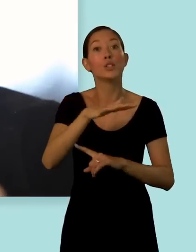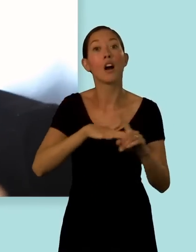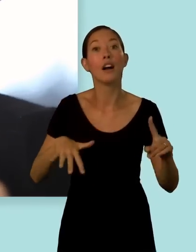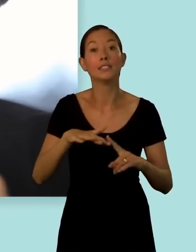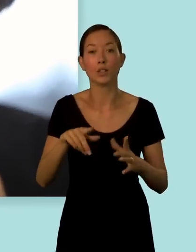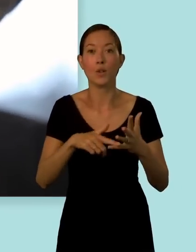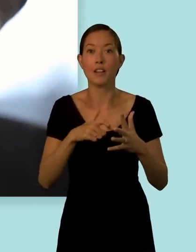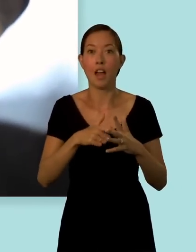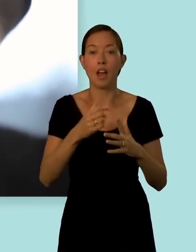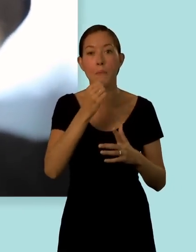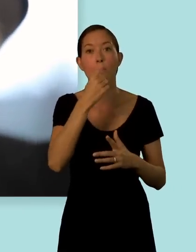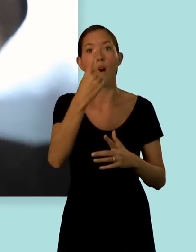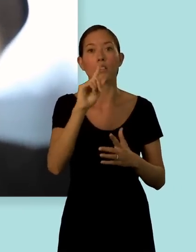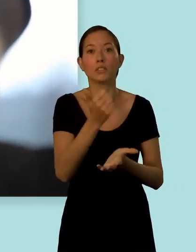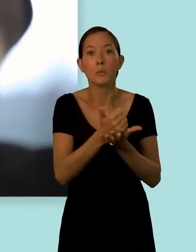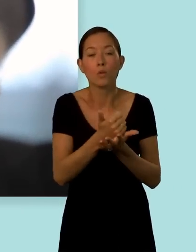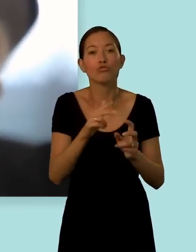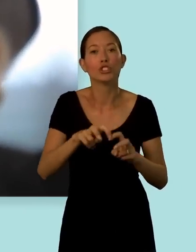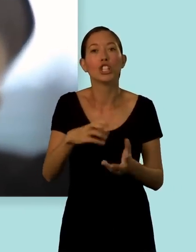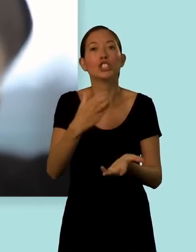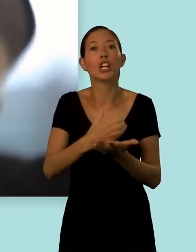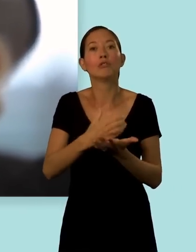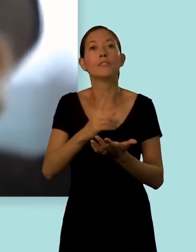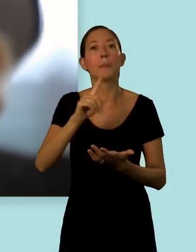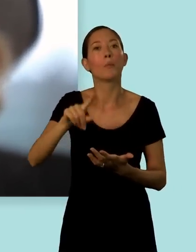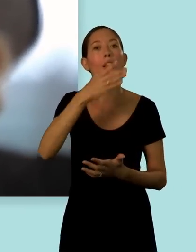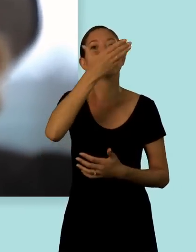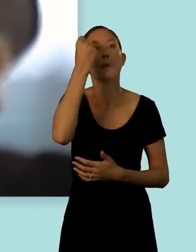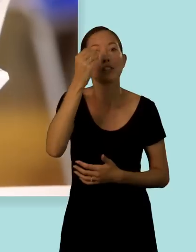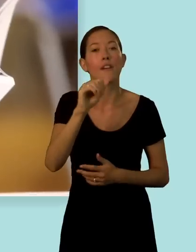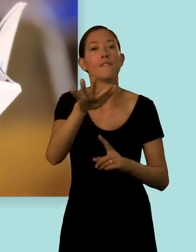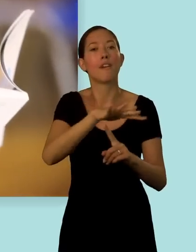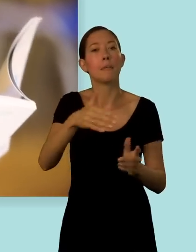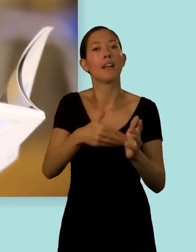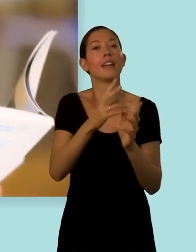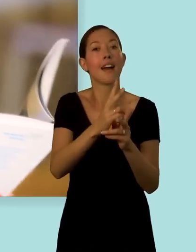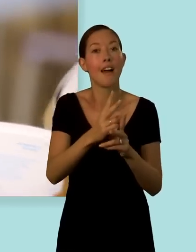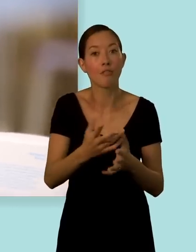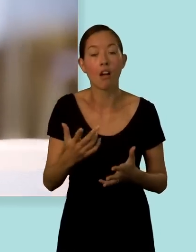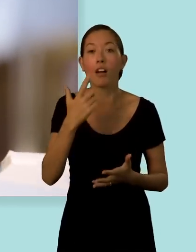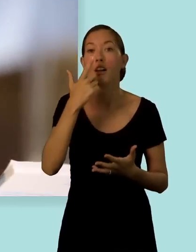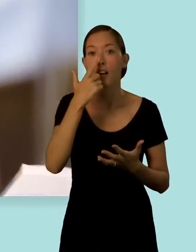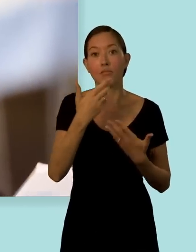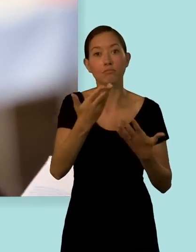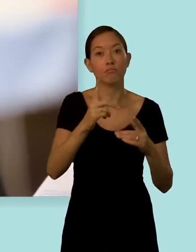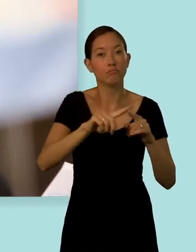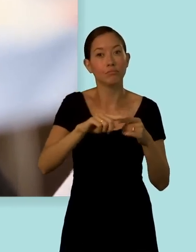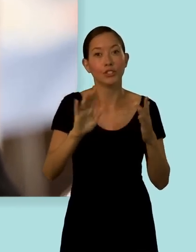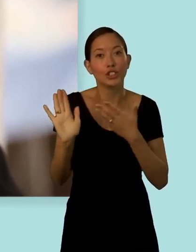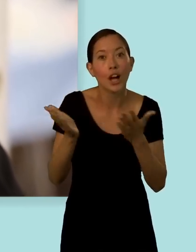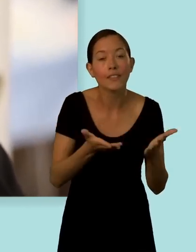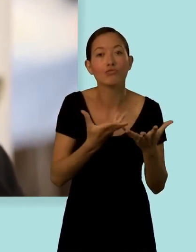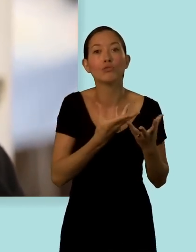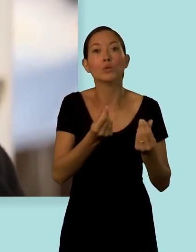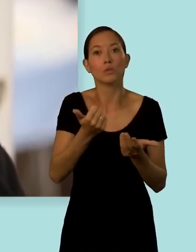Alzheimer's Society is the UK's leading support and research charity for people with dementia, their families and carers. We provide a